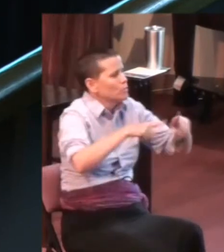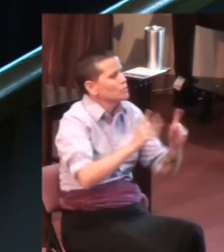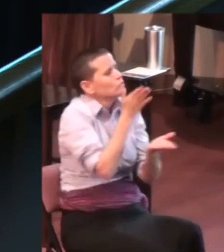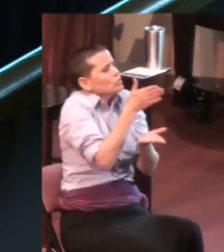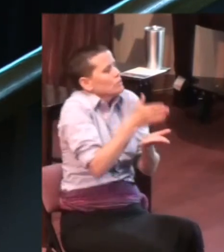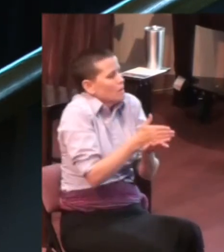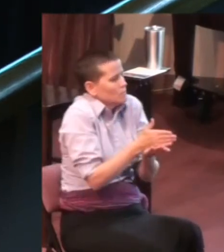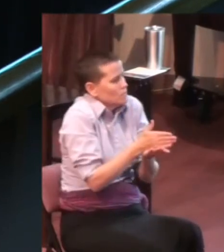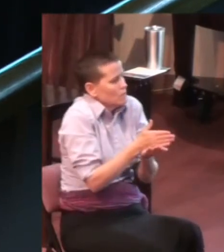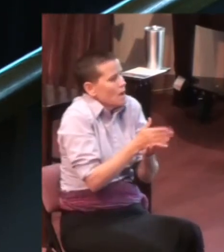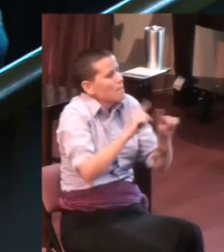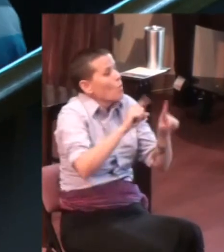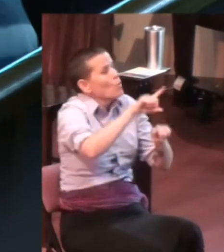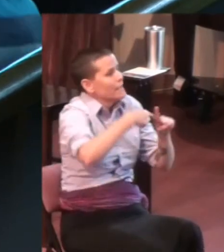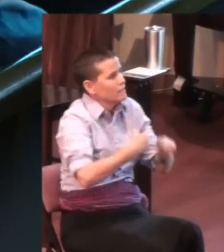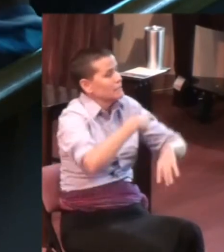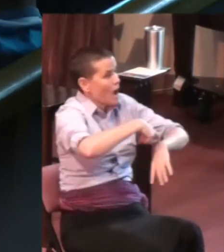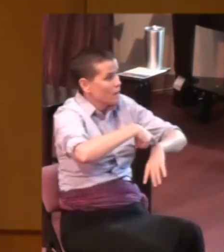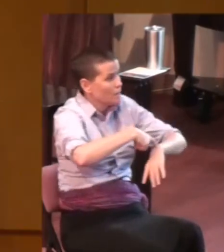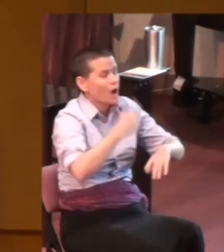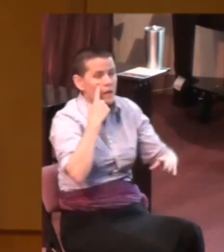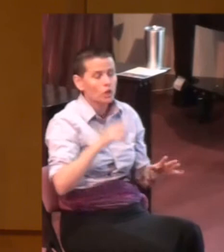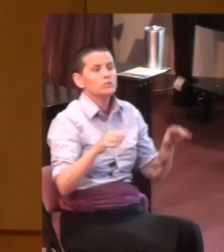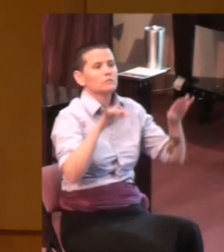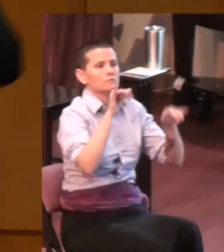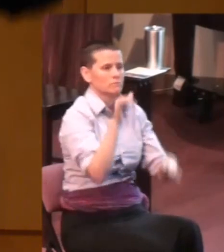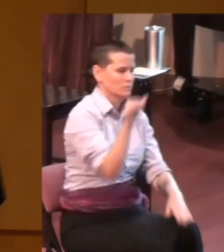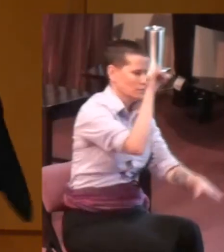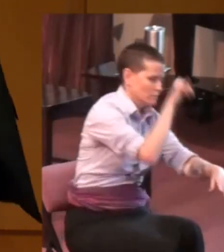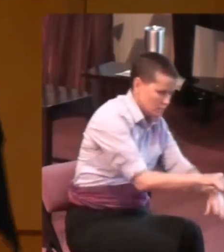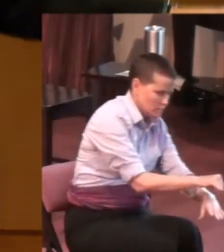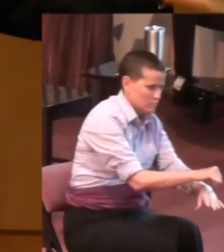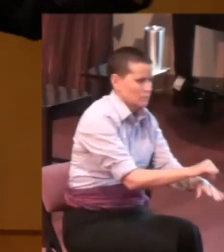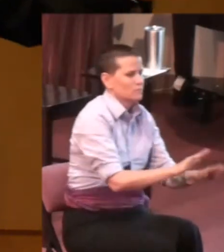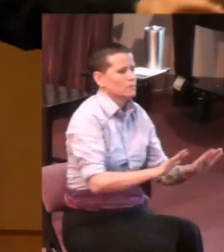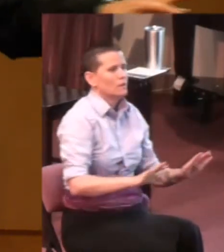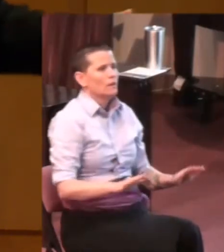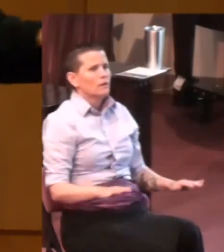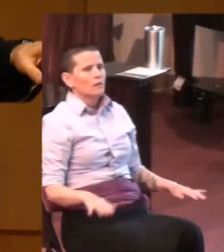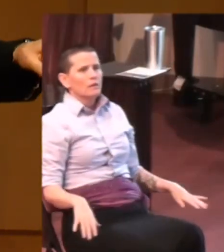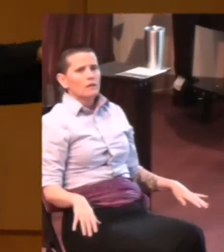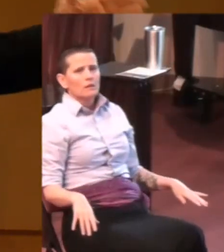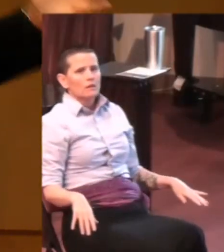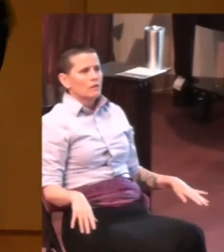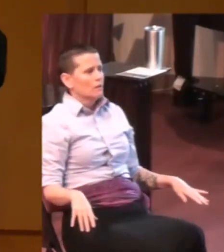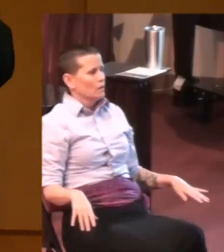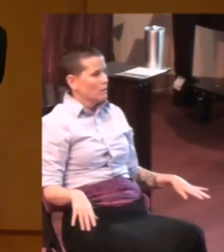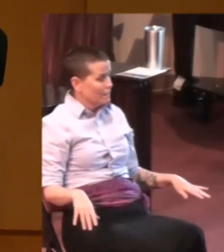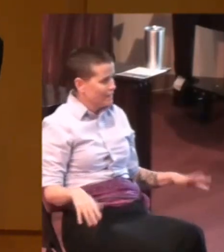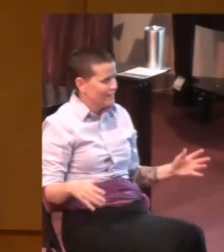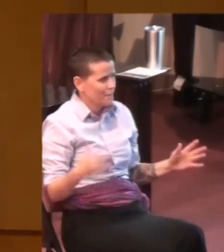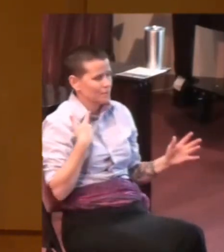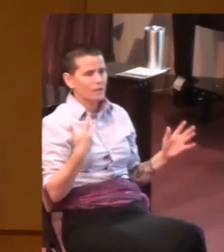was like a preview. Years ago, I had been involved in ministry, and then I had